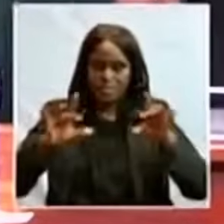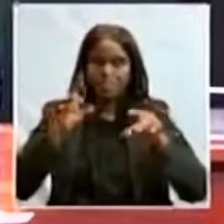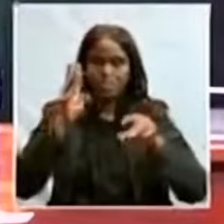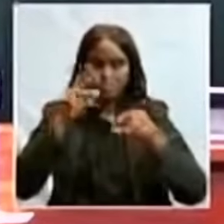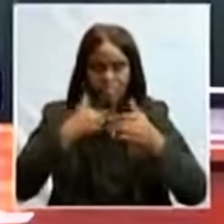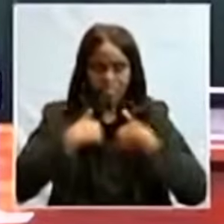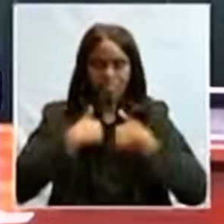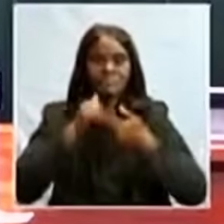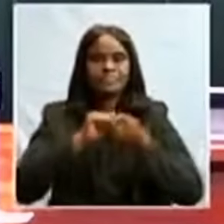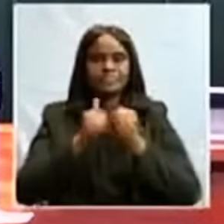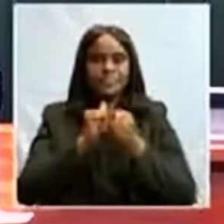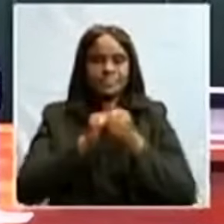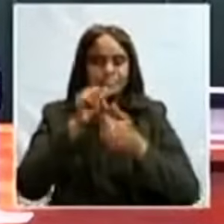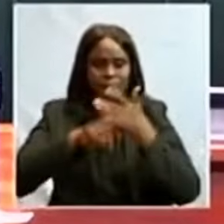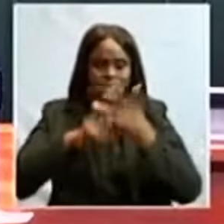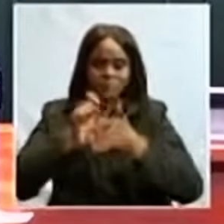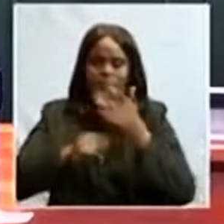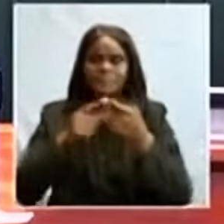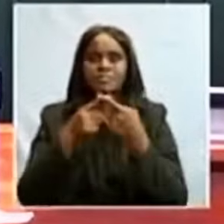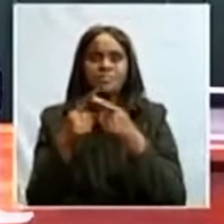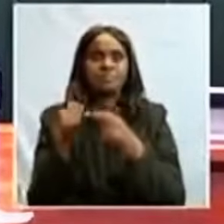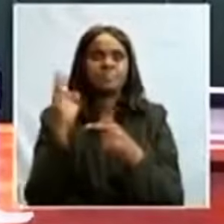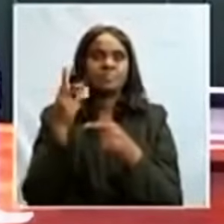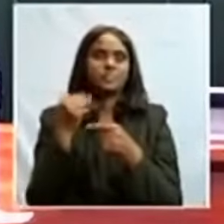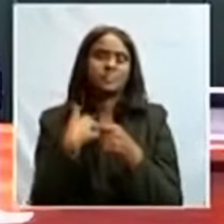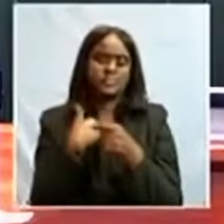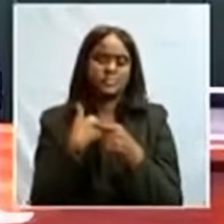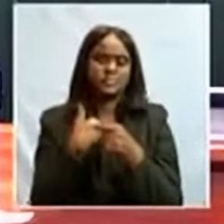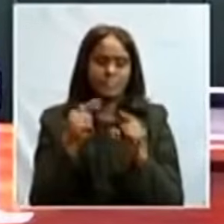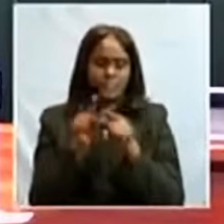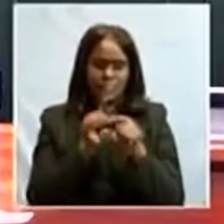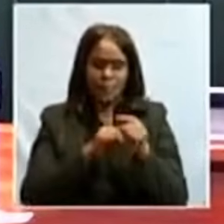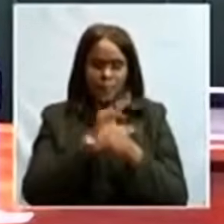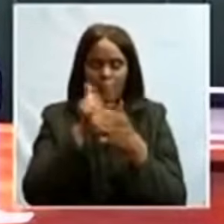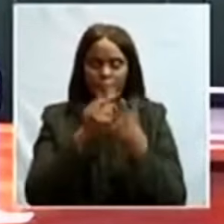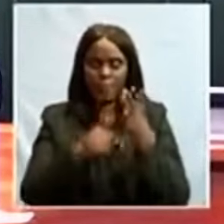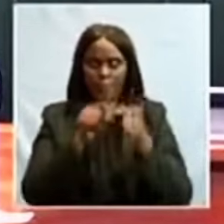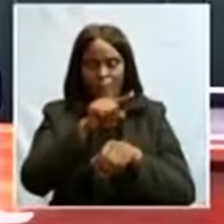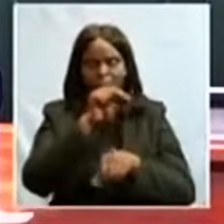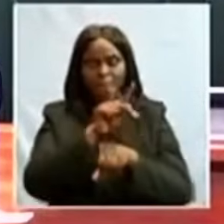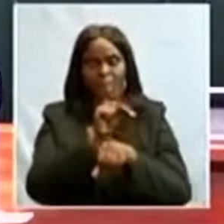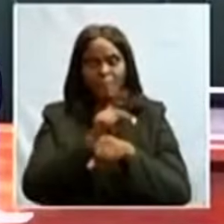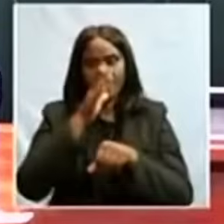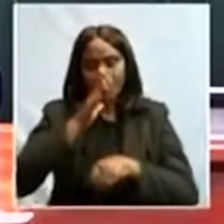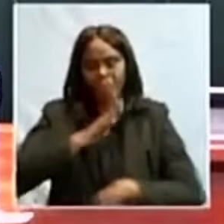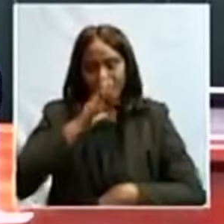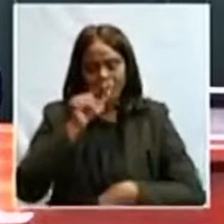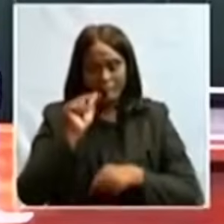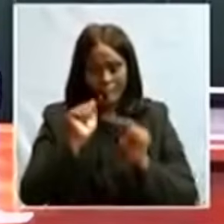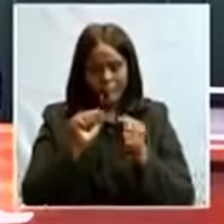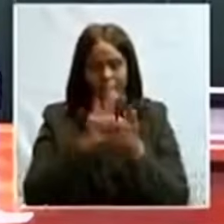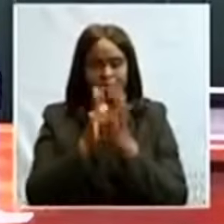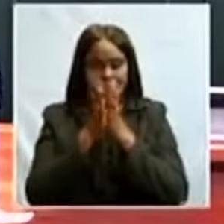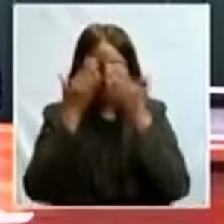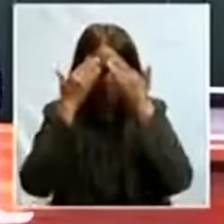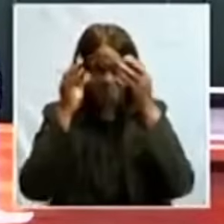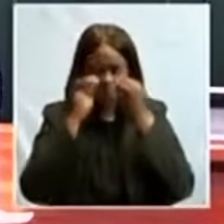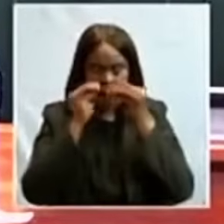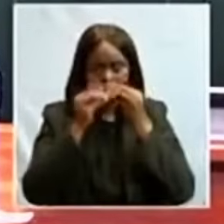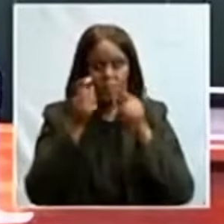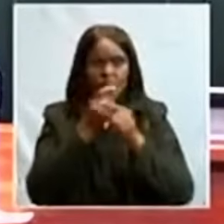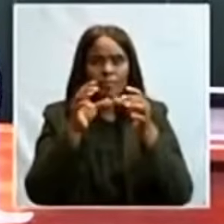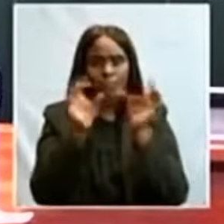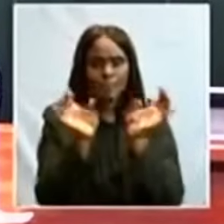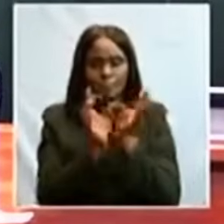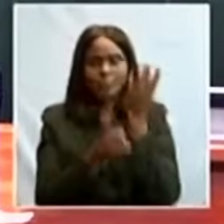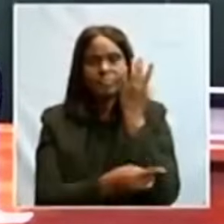have different cost estimates. This project, Madam Speaker, can be realized from the